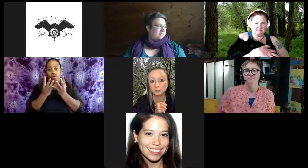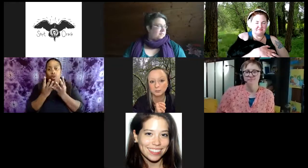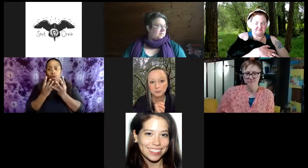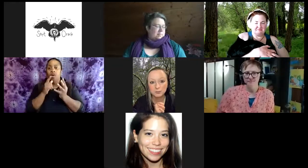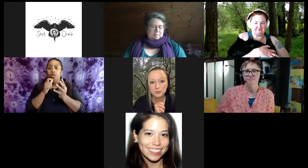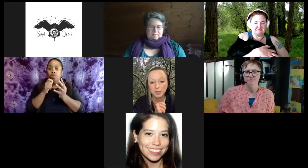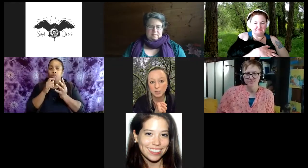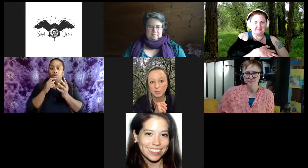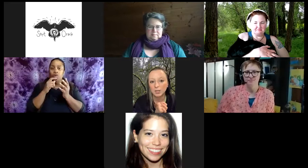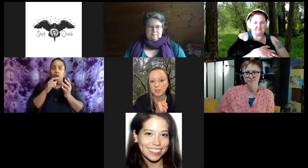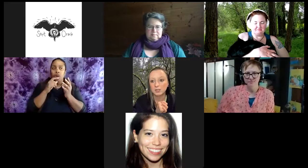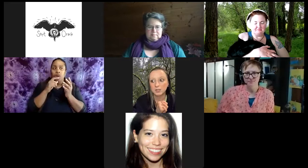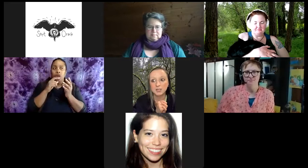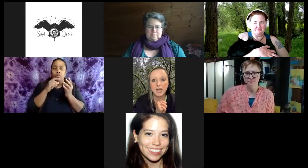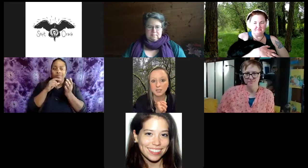wisdom.